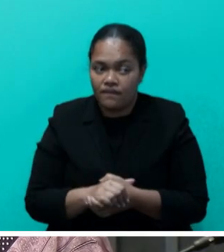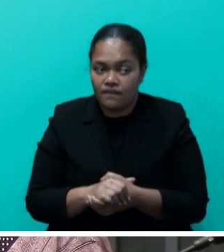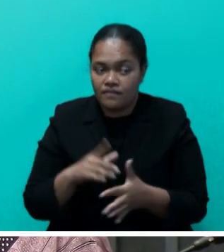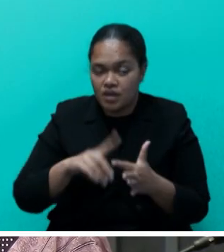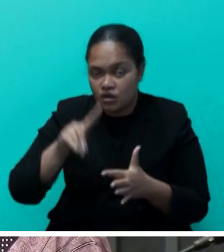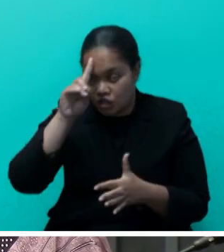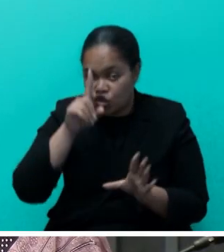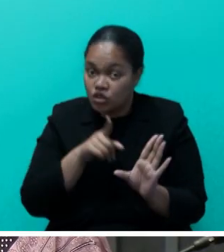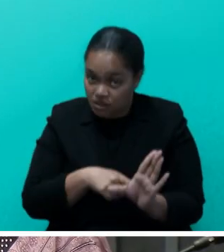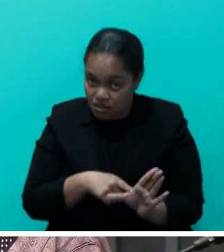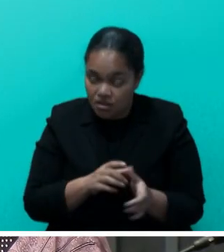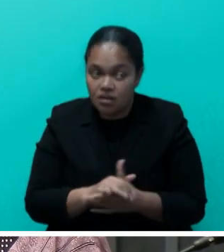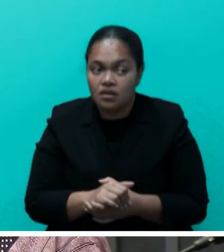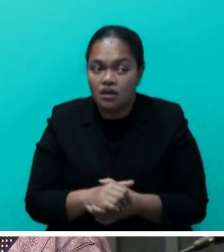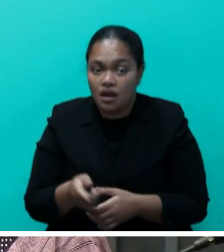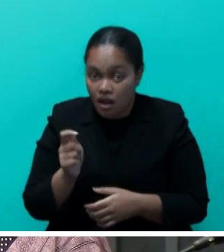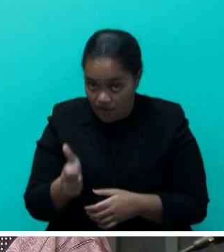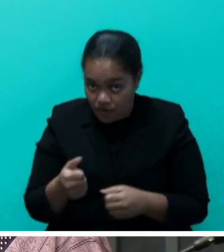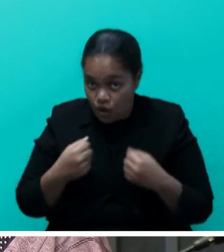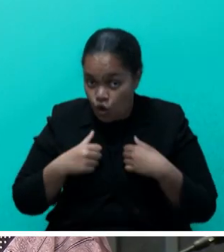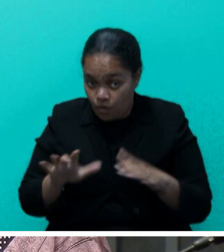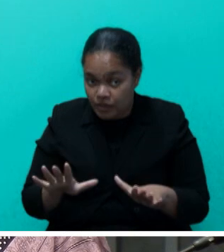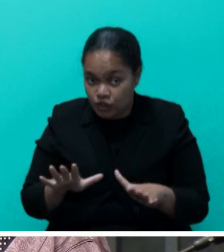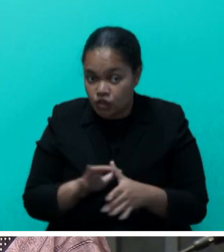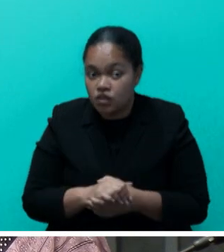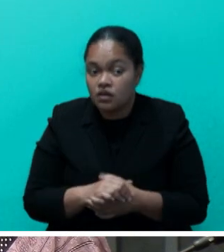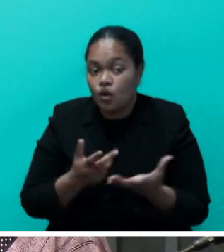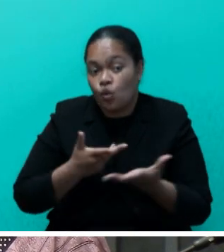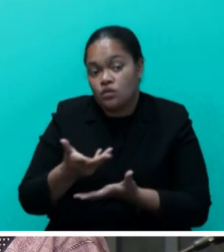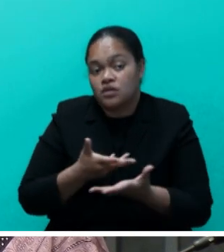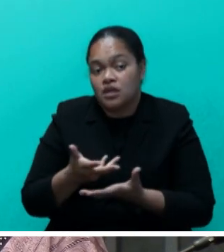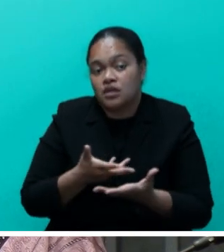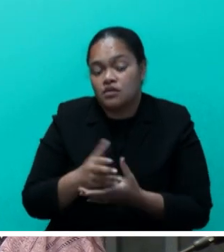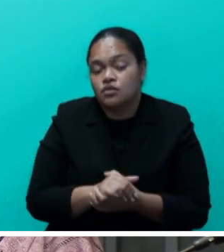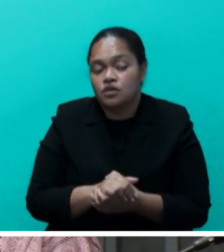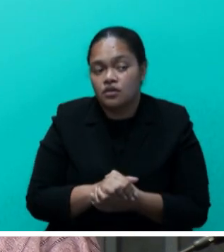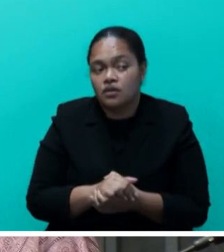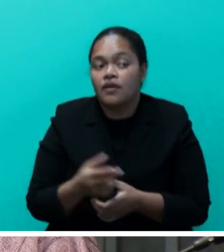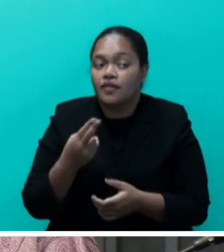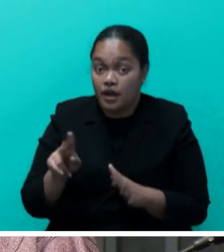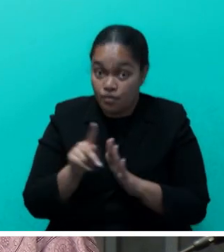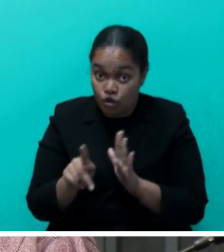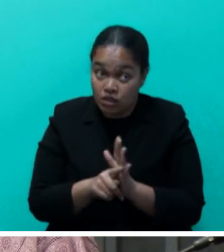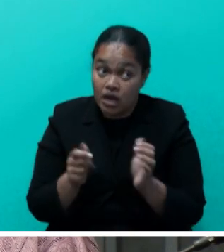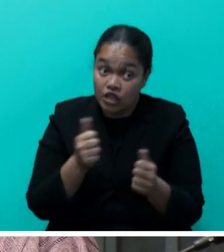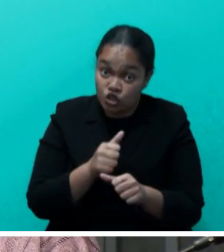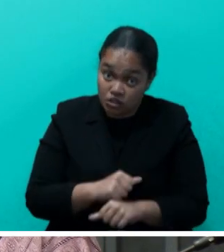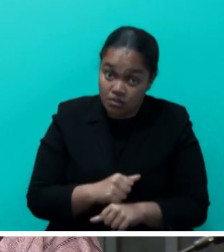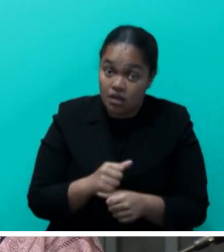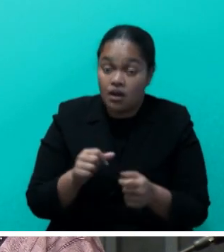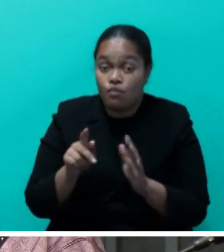education year, after the completion of the consultation and policy adjustments and policy